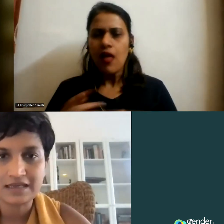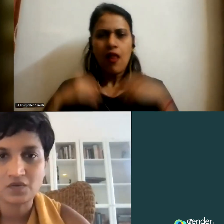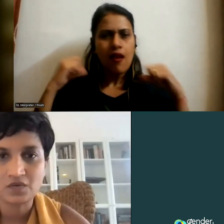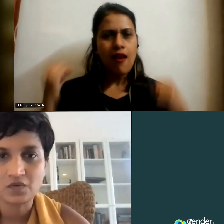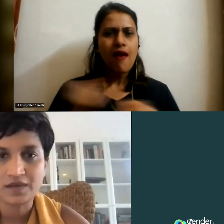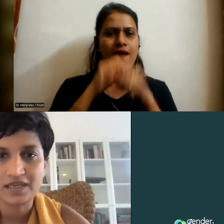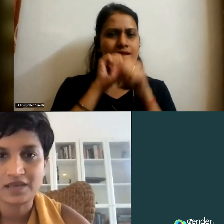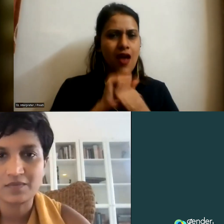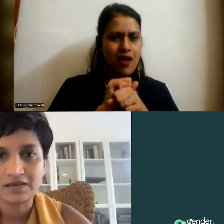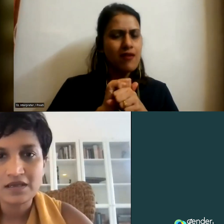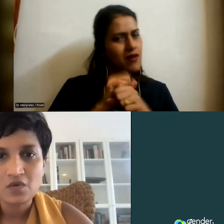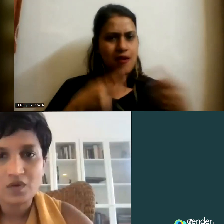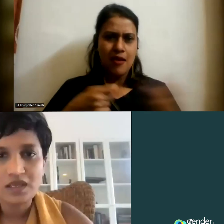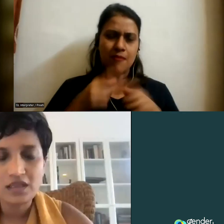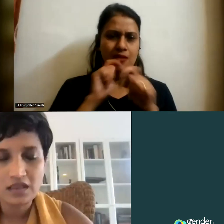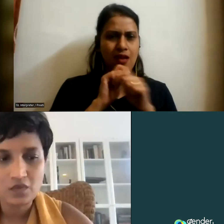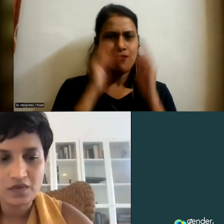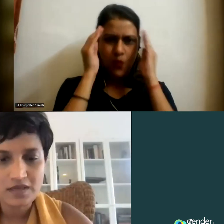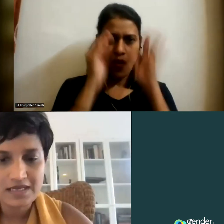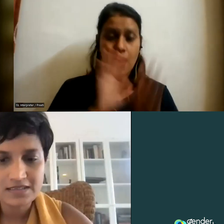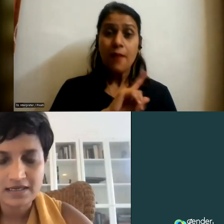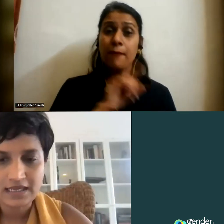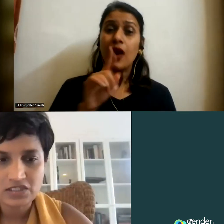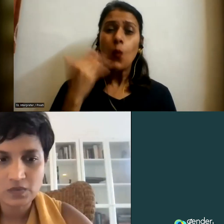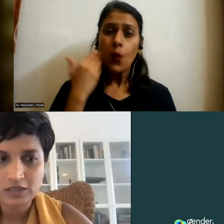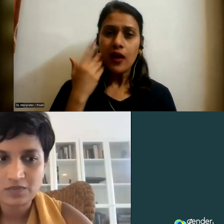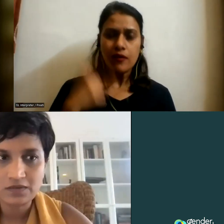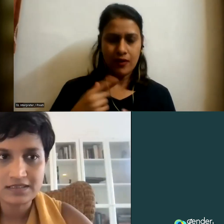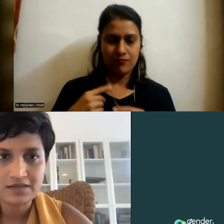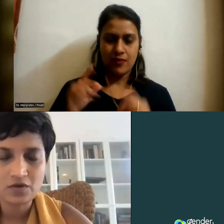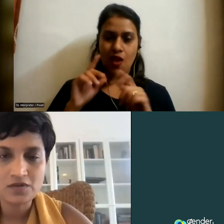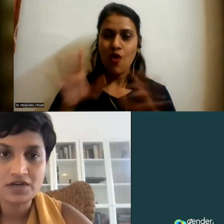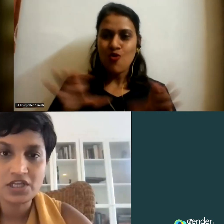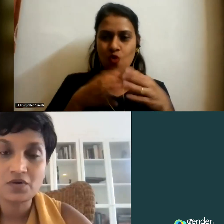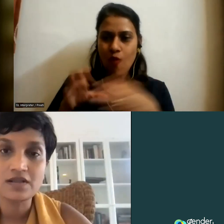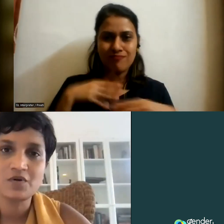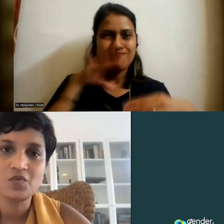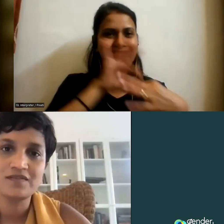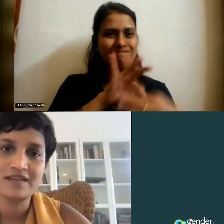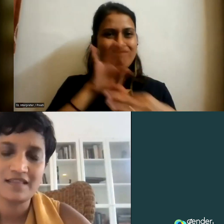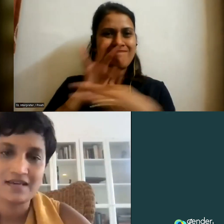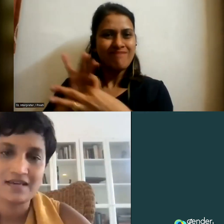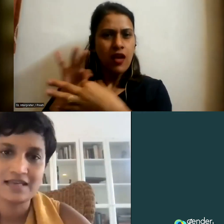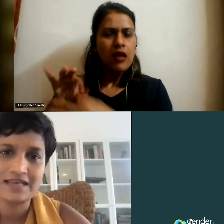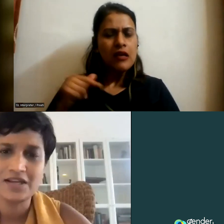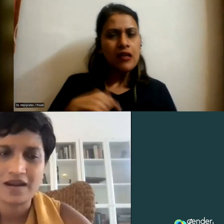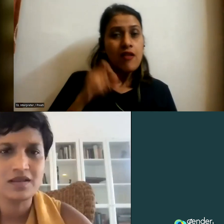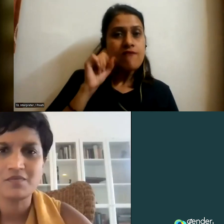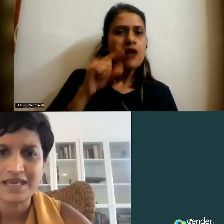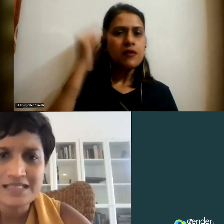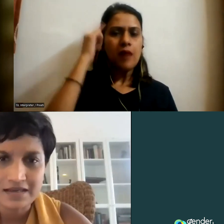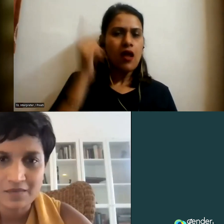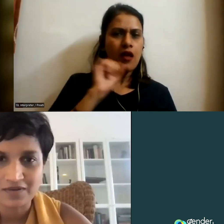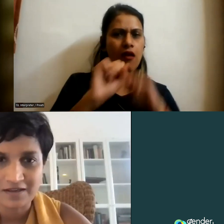looks at it that way. But when we start engaging with the community, we're also very curious about what they think is incredible